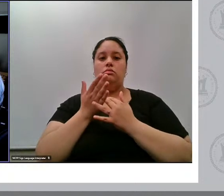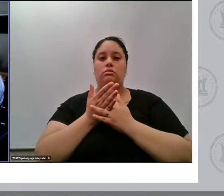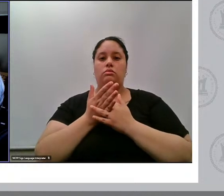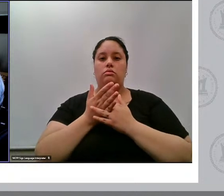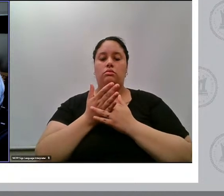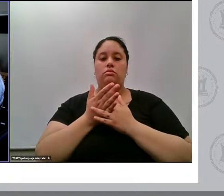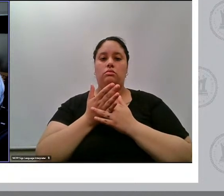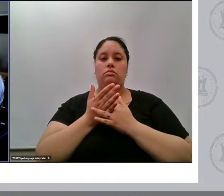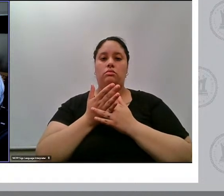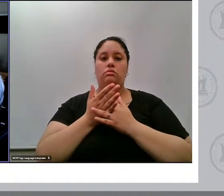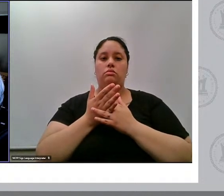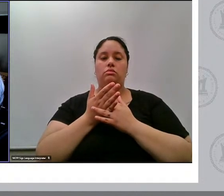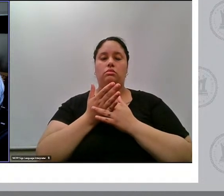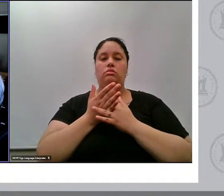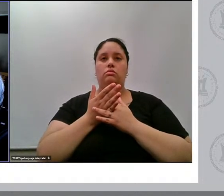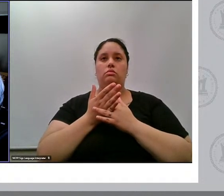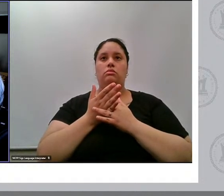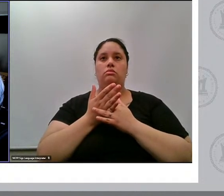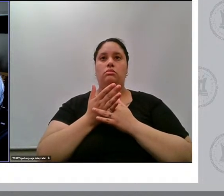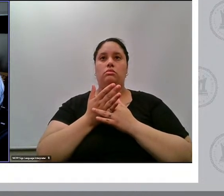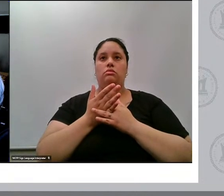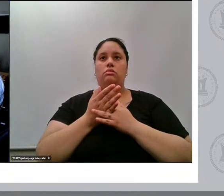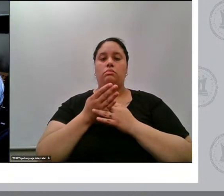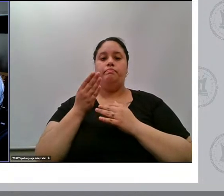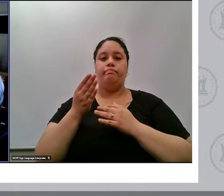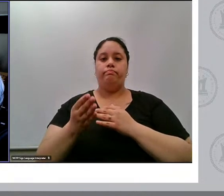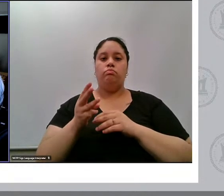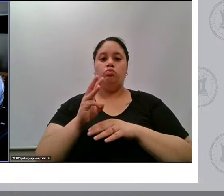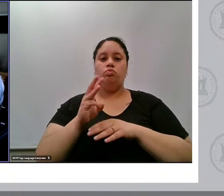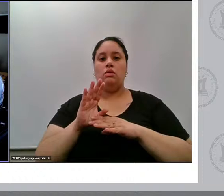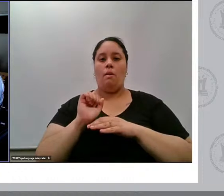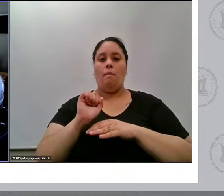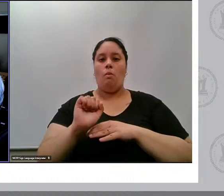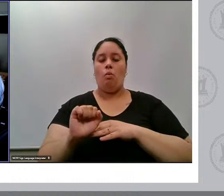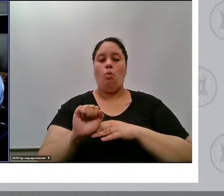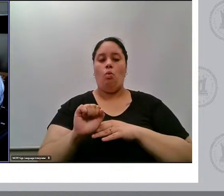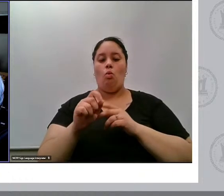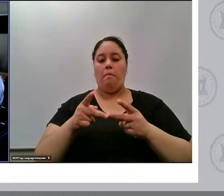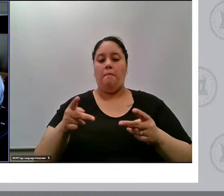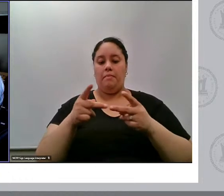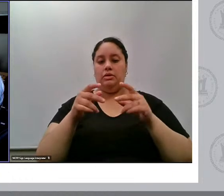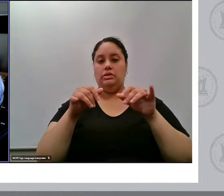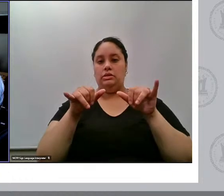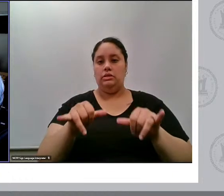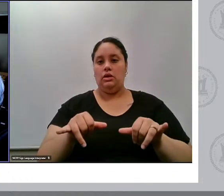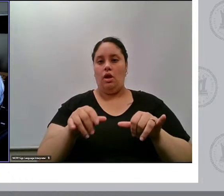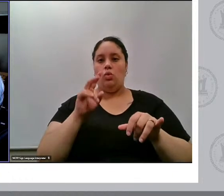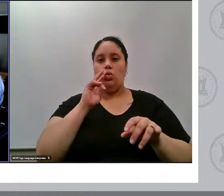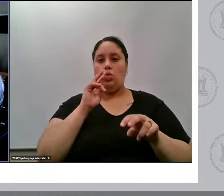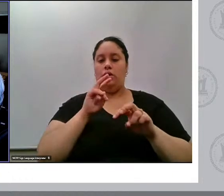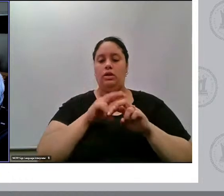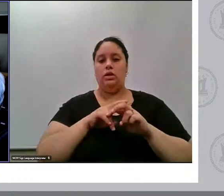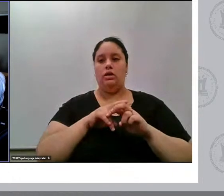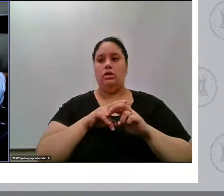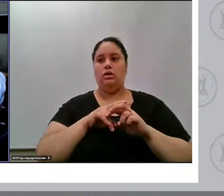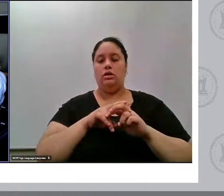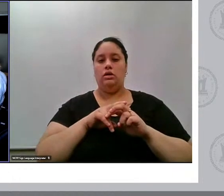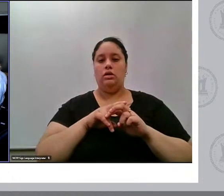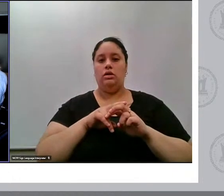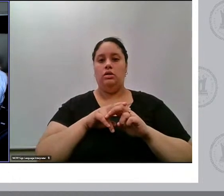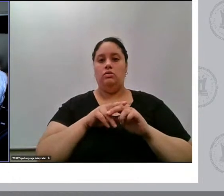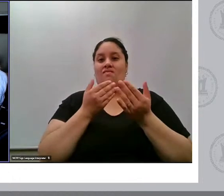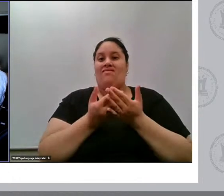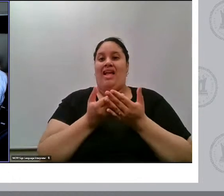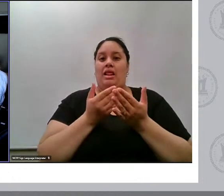ordinarily reside in the Western Cape or this province. It's not, it doesn't say that you know, in terms of being